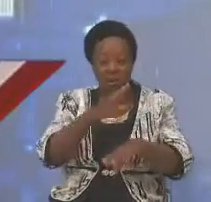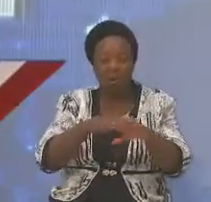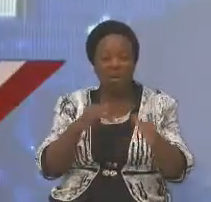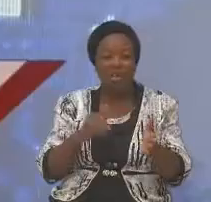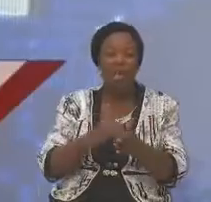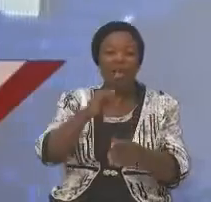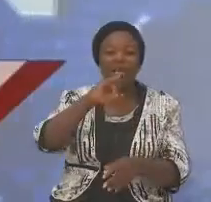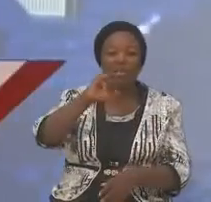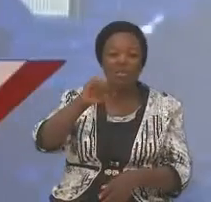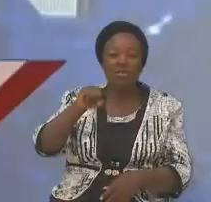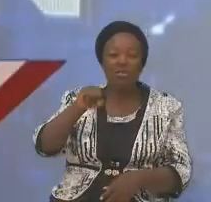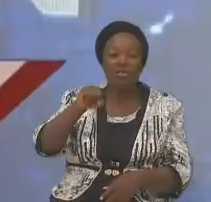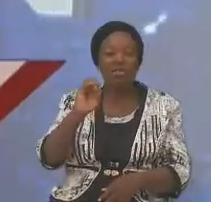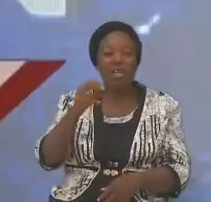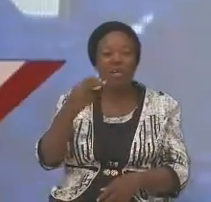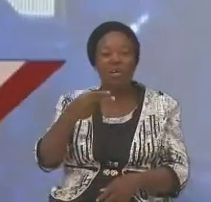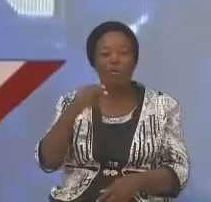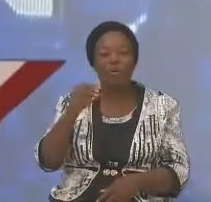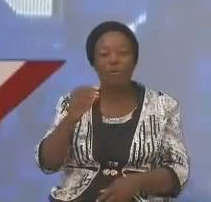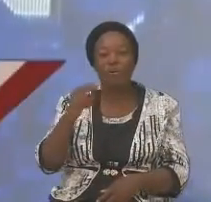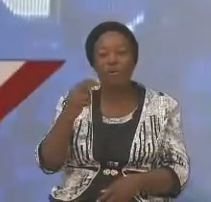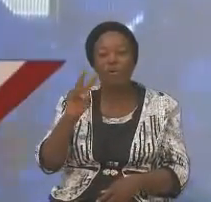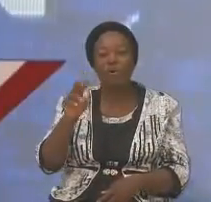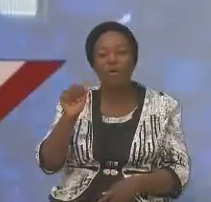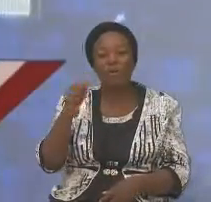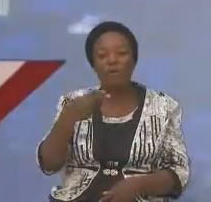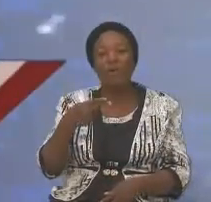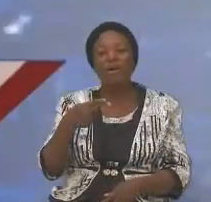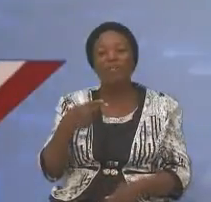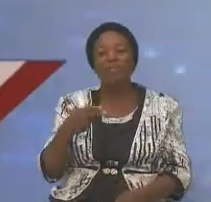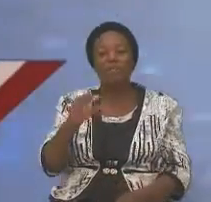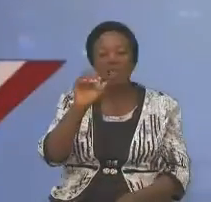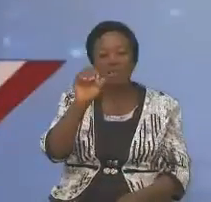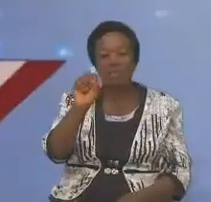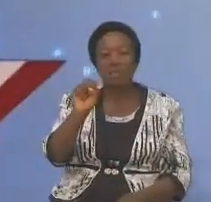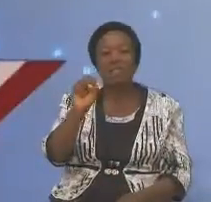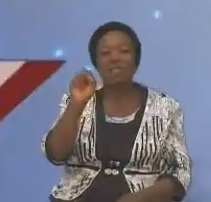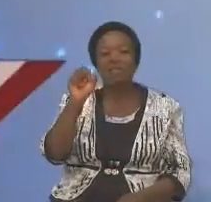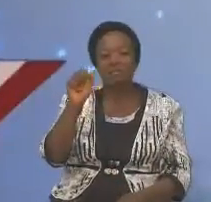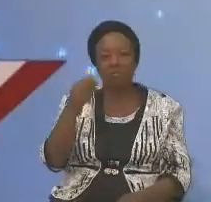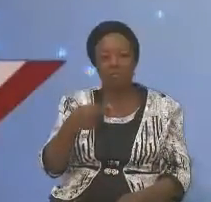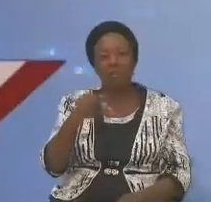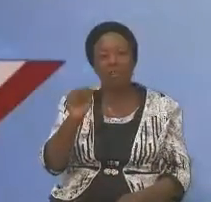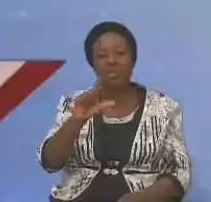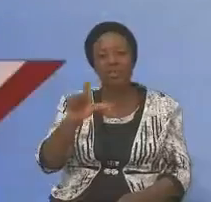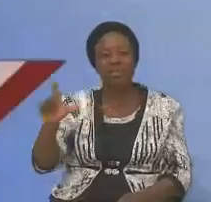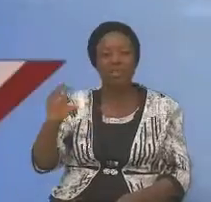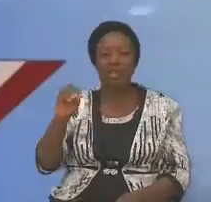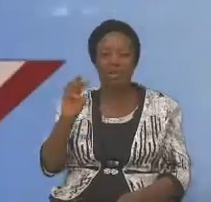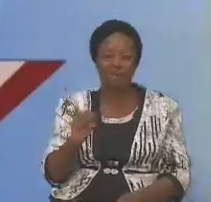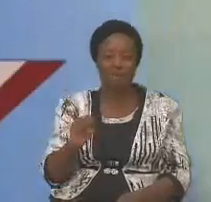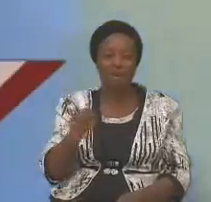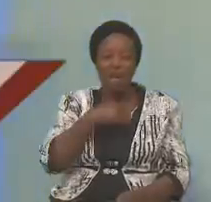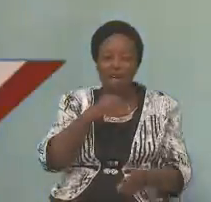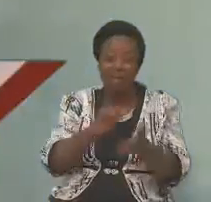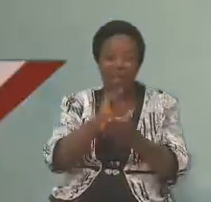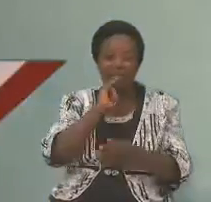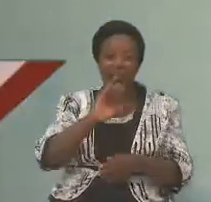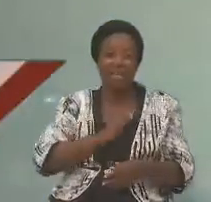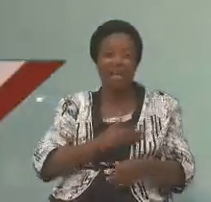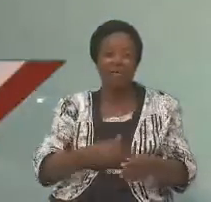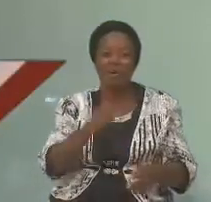it Jehovah Shalom. Jehovah Shalom. And that is our